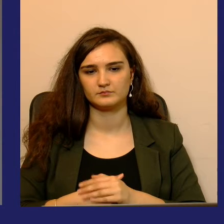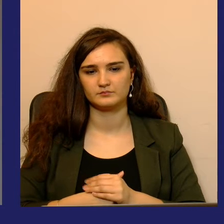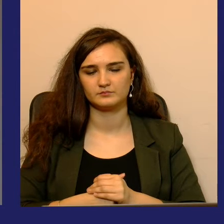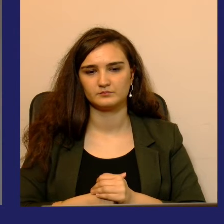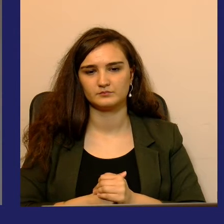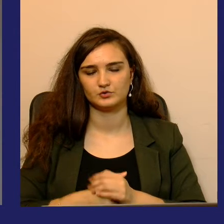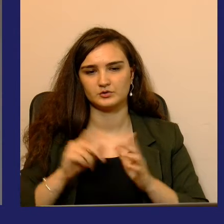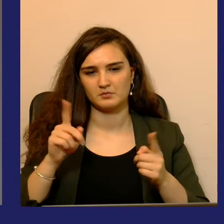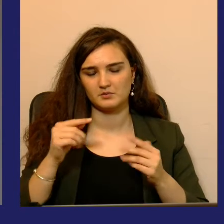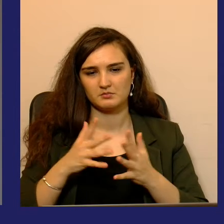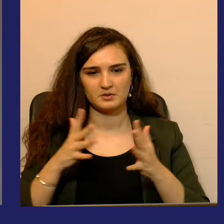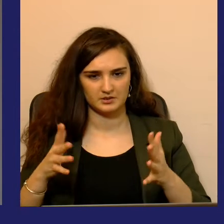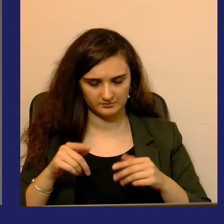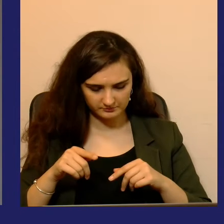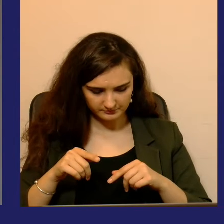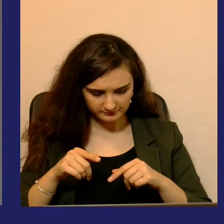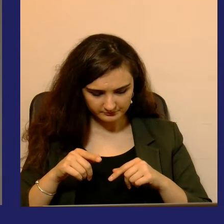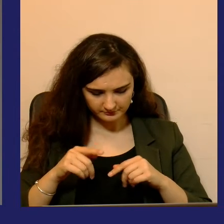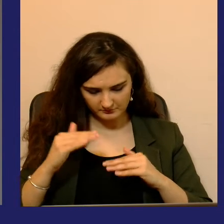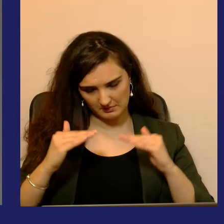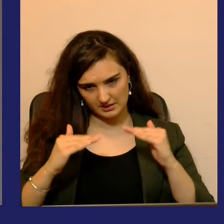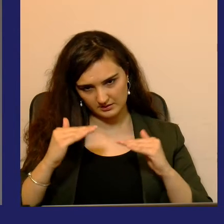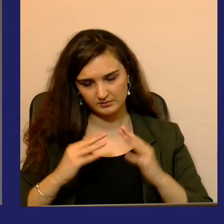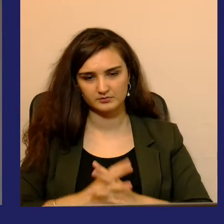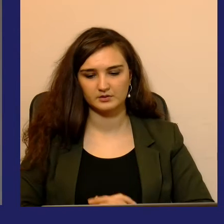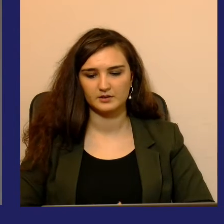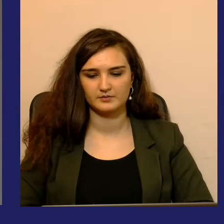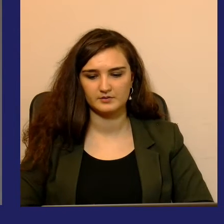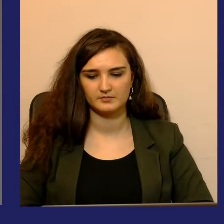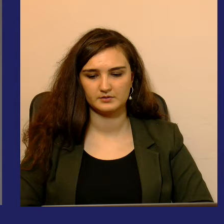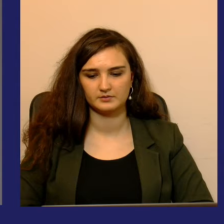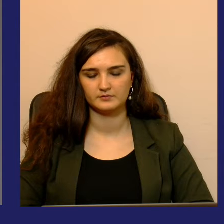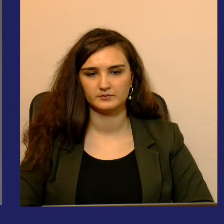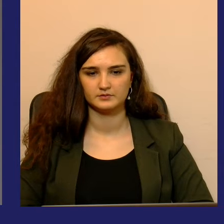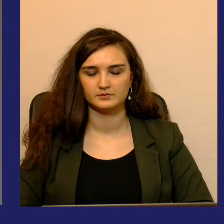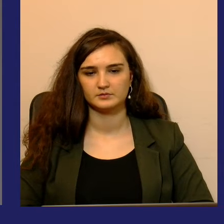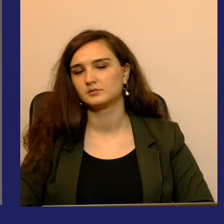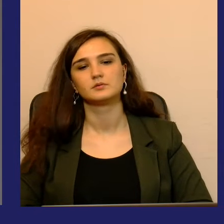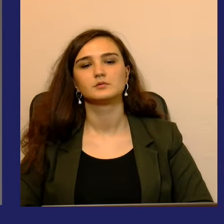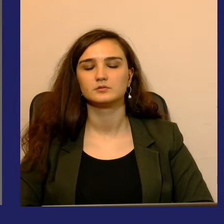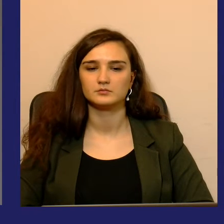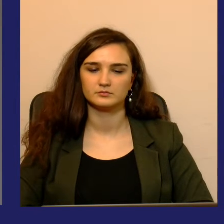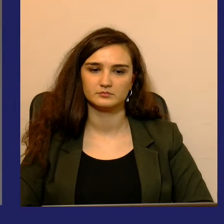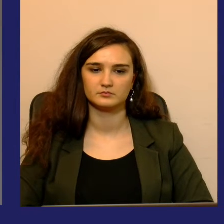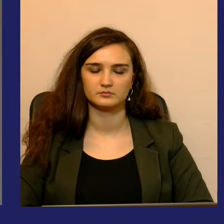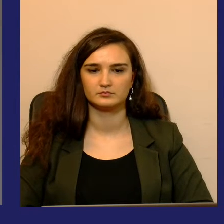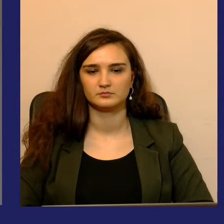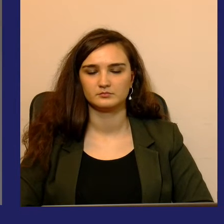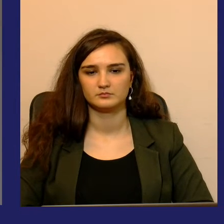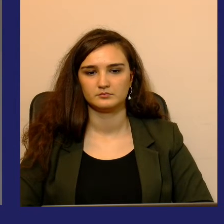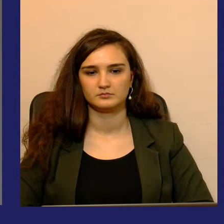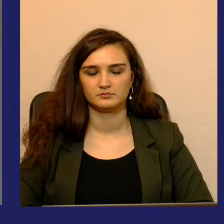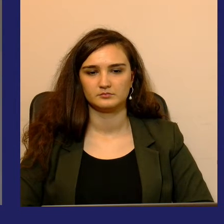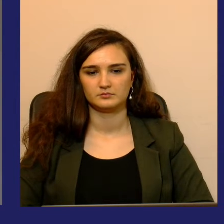on sort of the checks and balances around procurements and how that spending is done. And then you've got